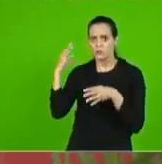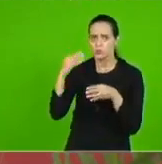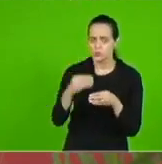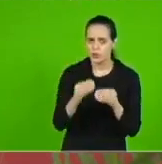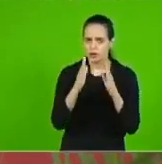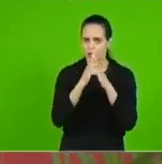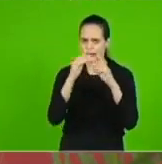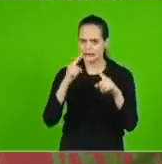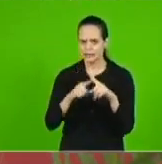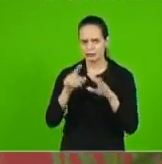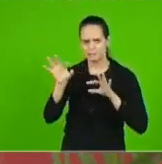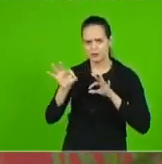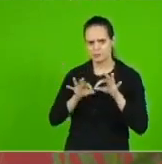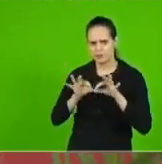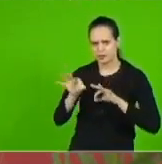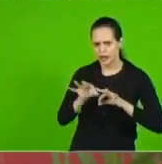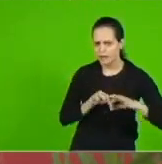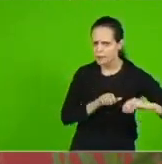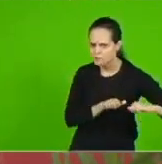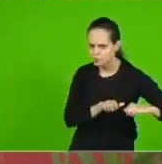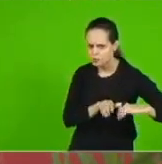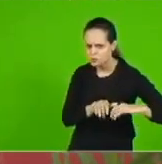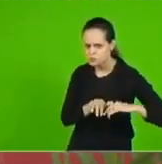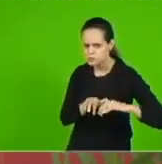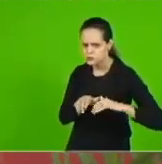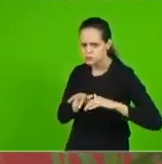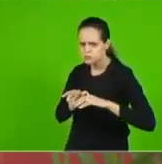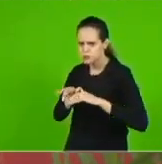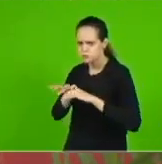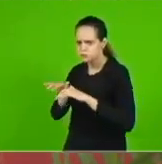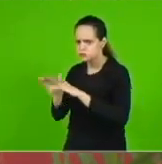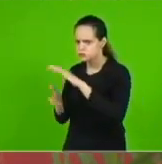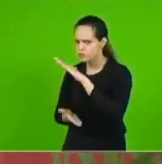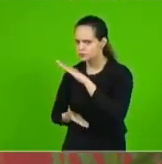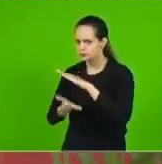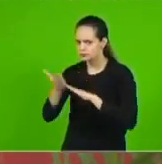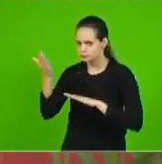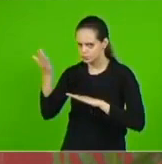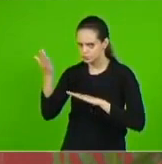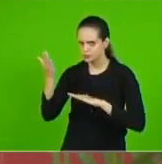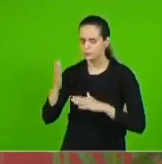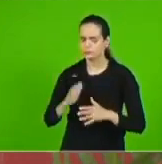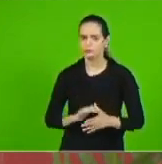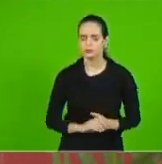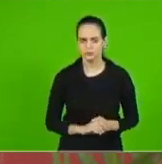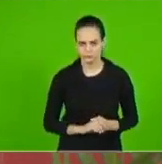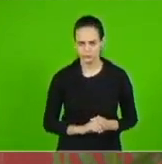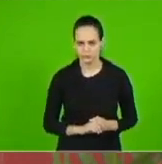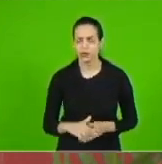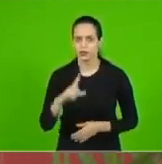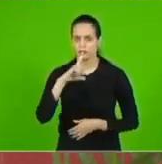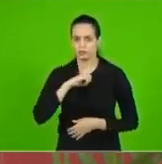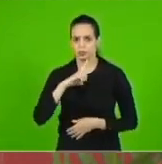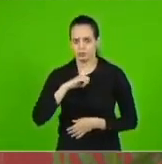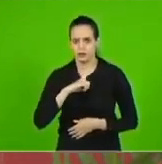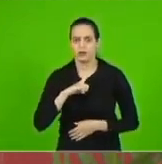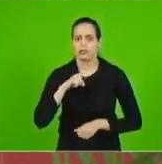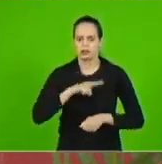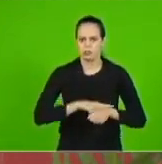for its departure. We don't even need to speak more about the topic.